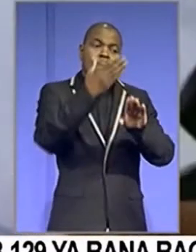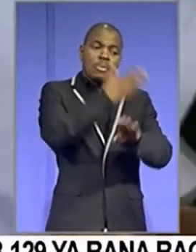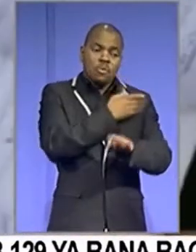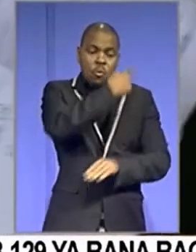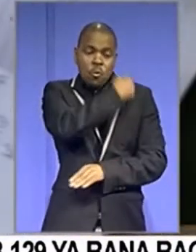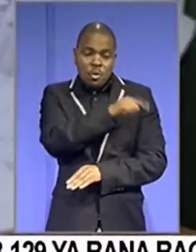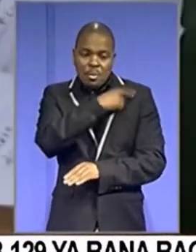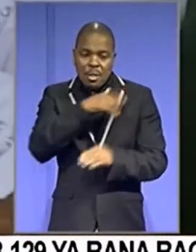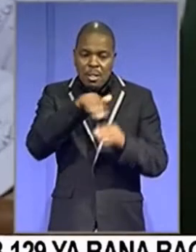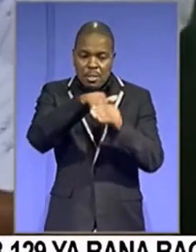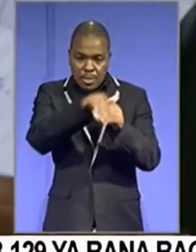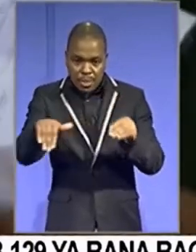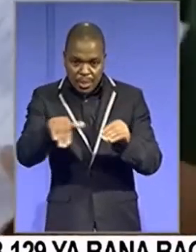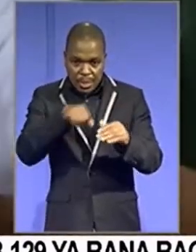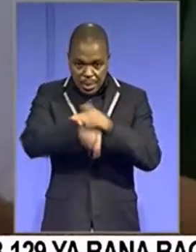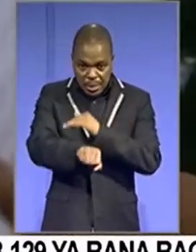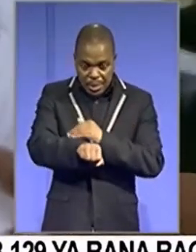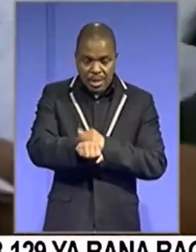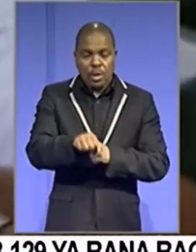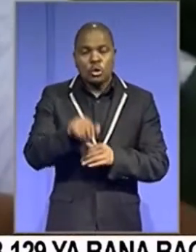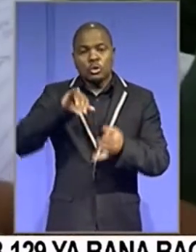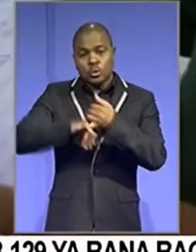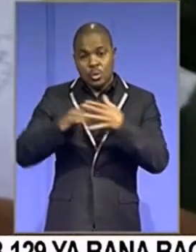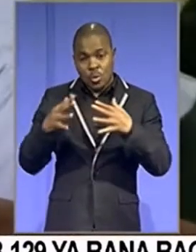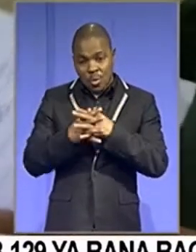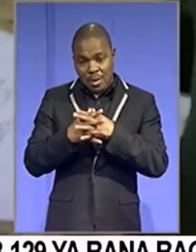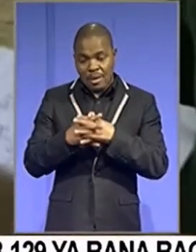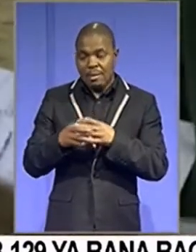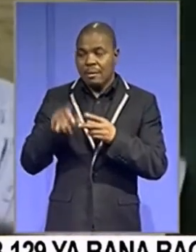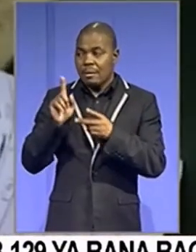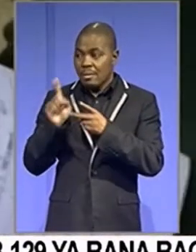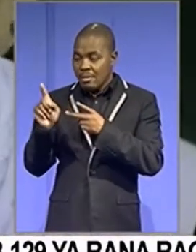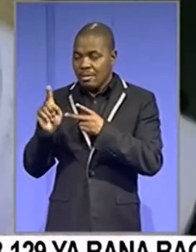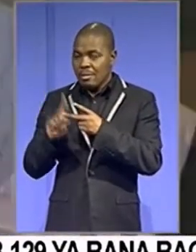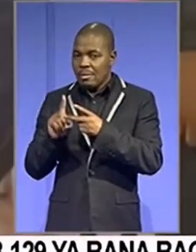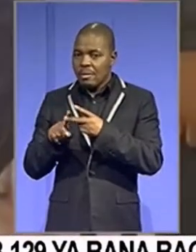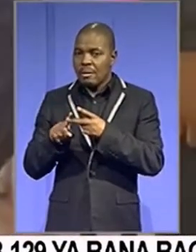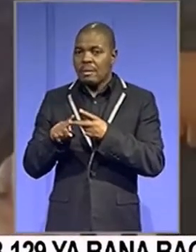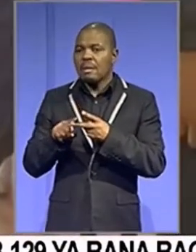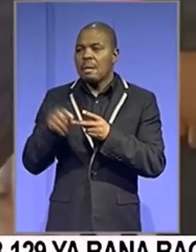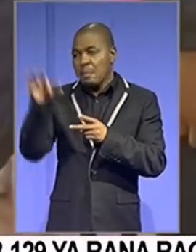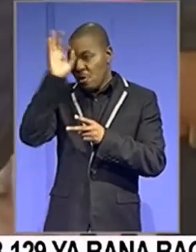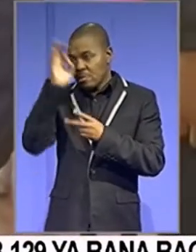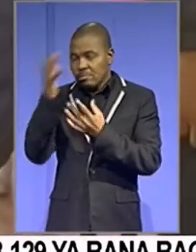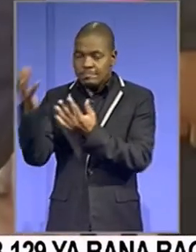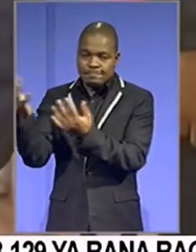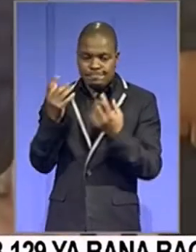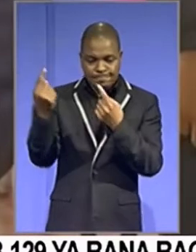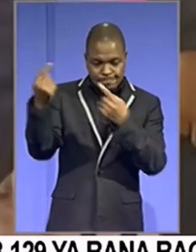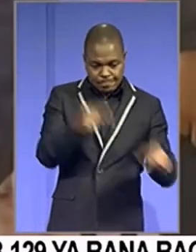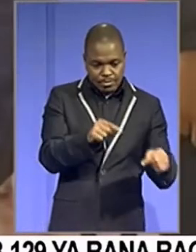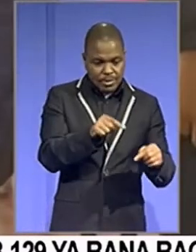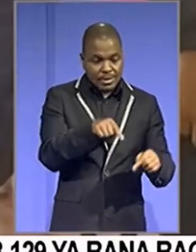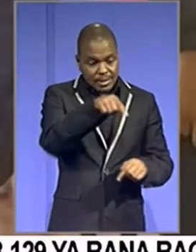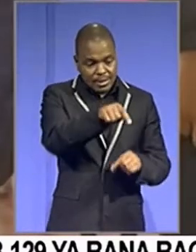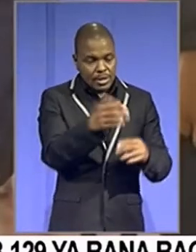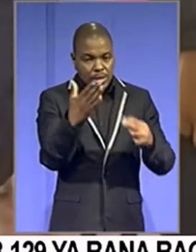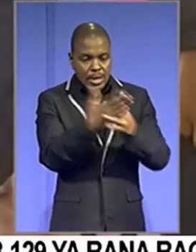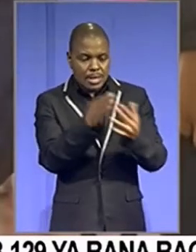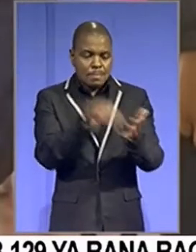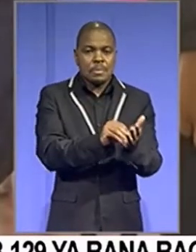sepetlele re tshwanetse di-social worker tsa rena ba direla leago le bona ba bidite re bitse le maphodisa ba tle ba bule